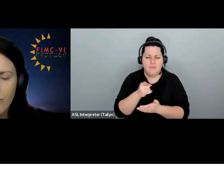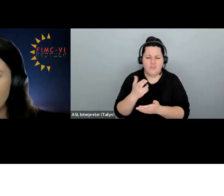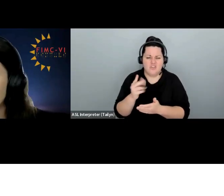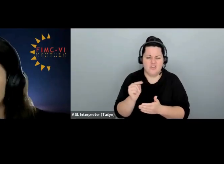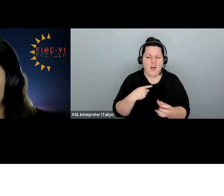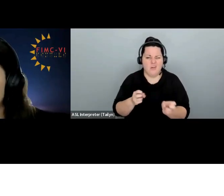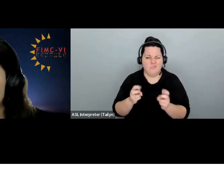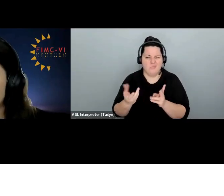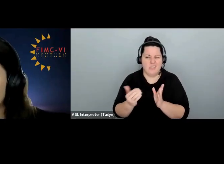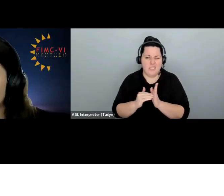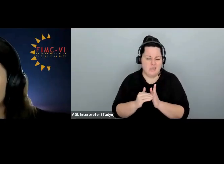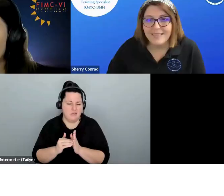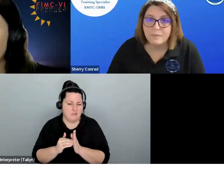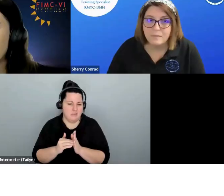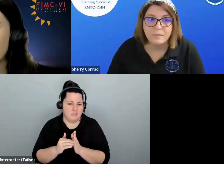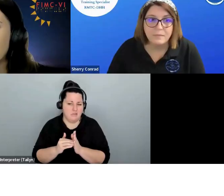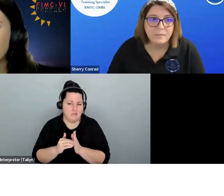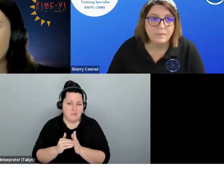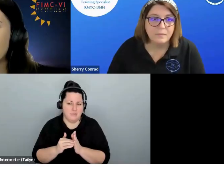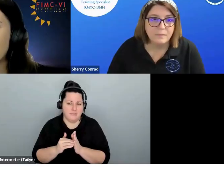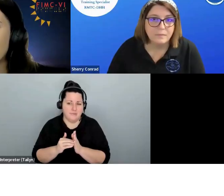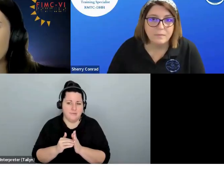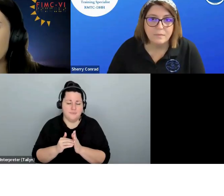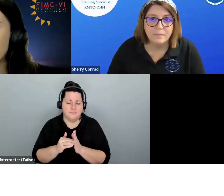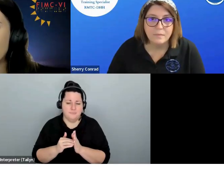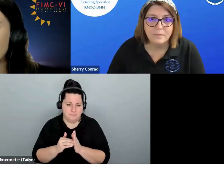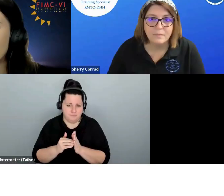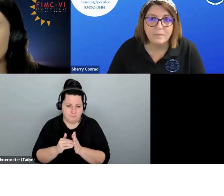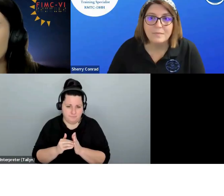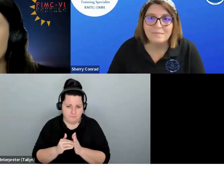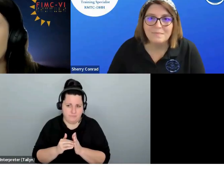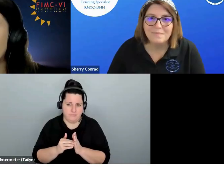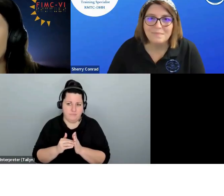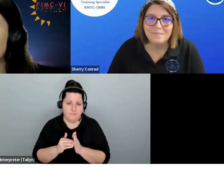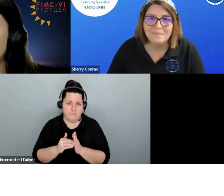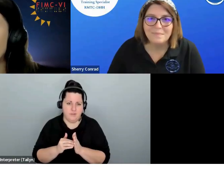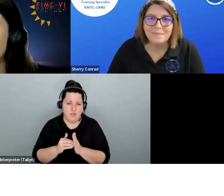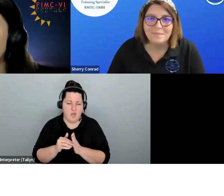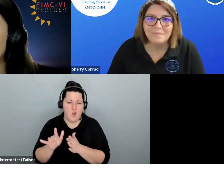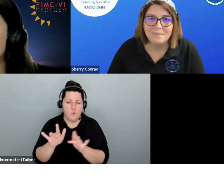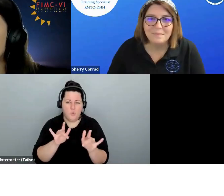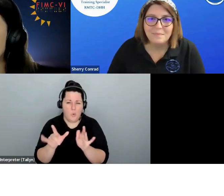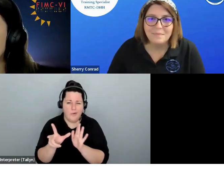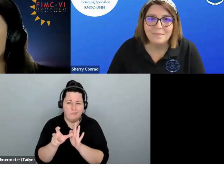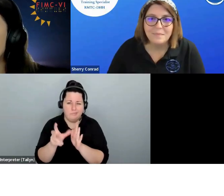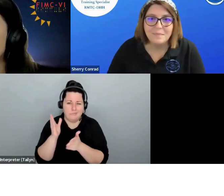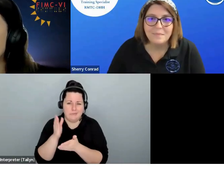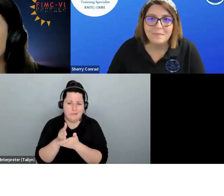time. I'm gonna go ahead and stop recording.